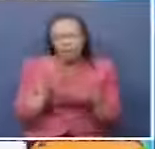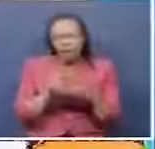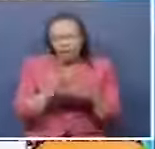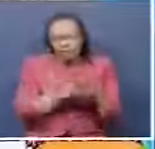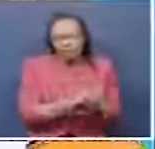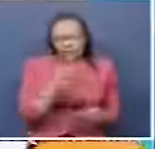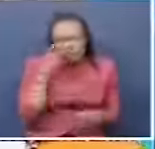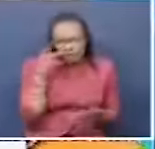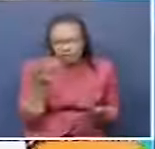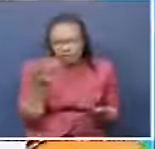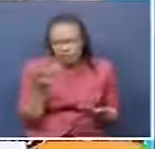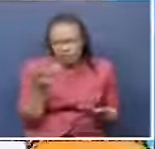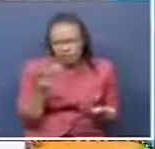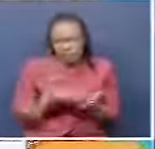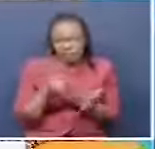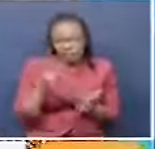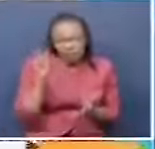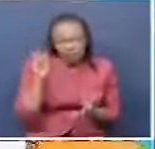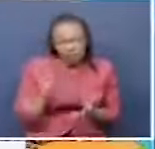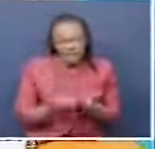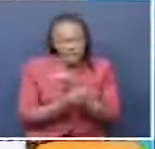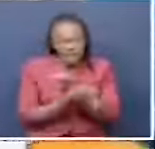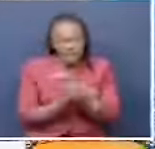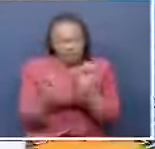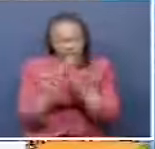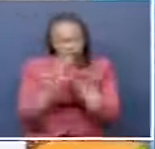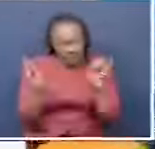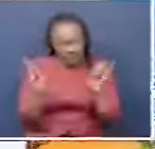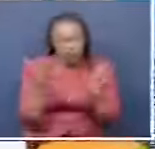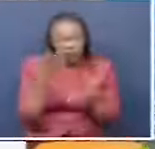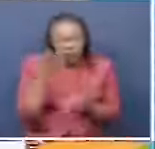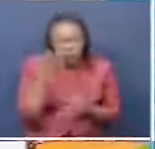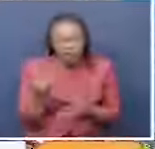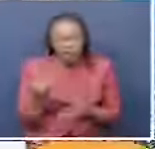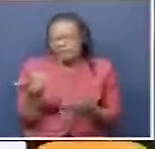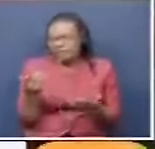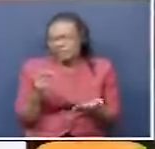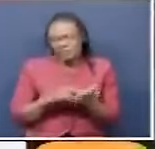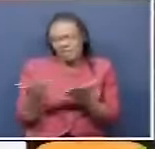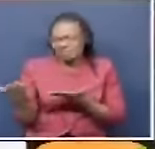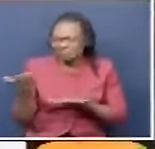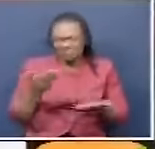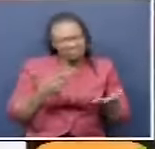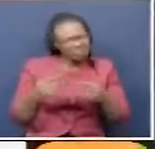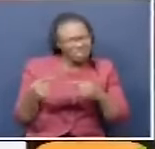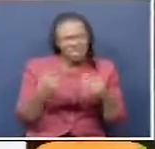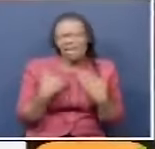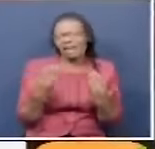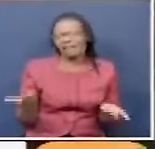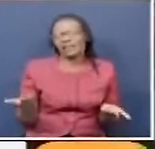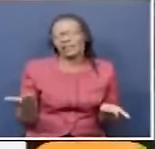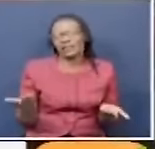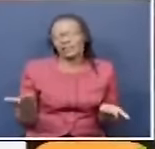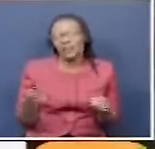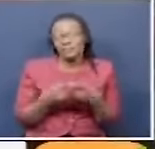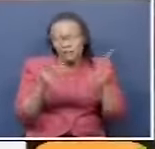willing to fight, yeah. but you're giving it to somebody else. So there's a... okay, in Kakamega yesterday, right yes, there. Yes, yes. Yeah. But in Kakamega